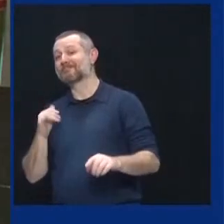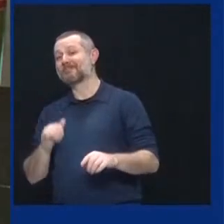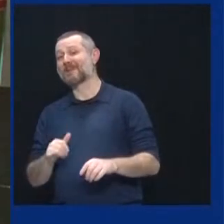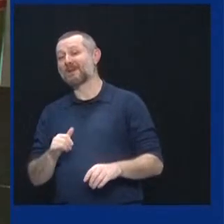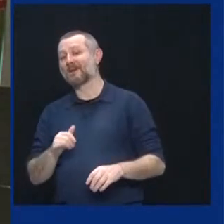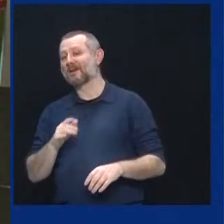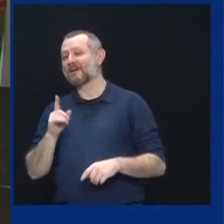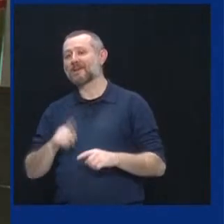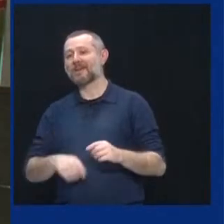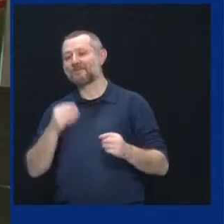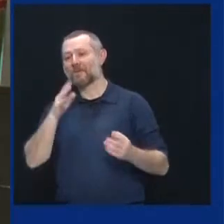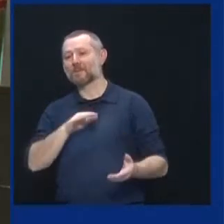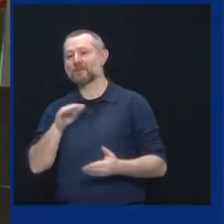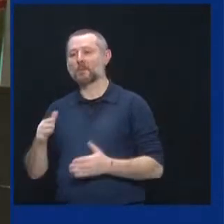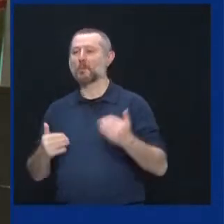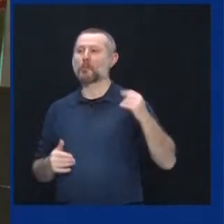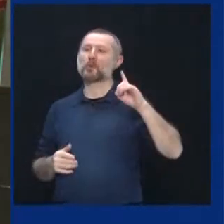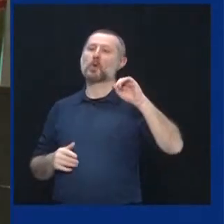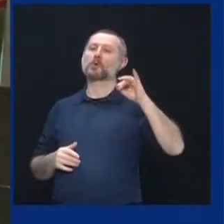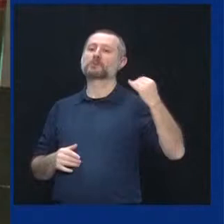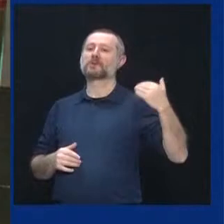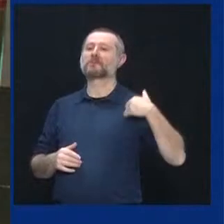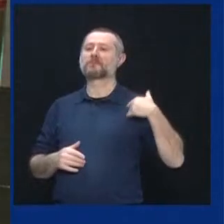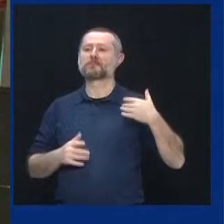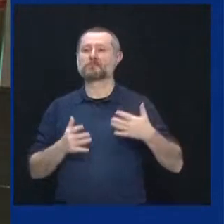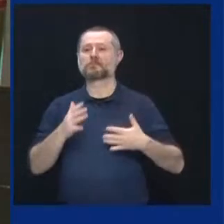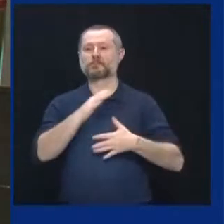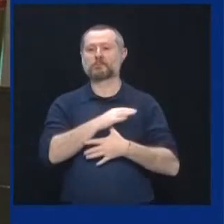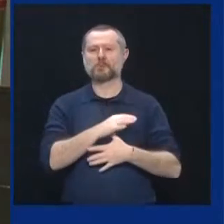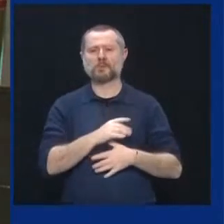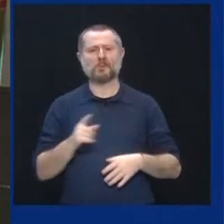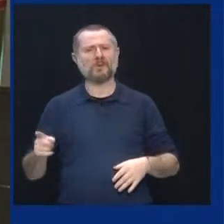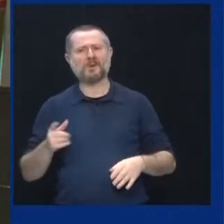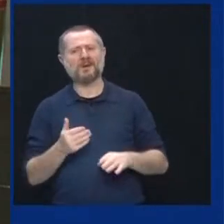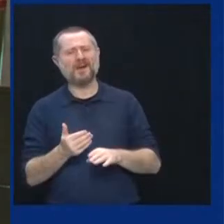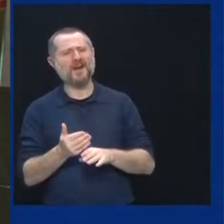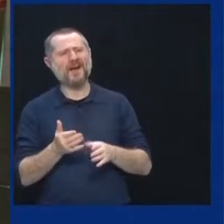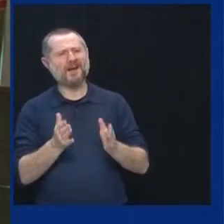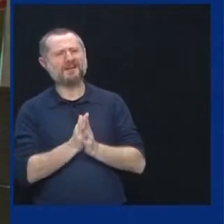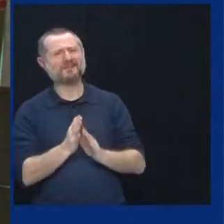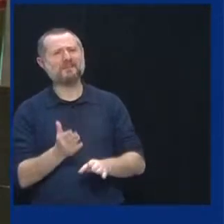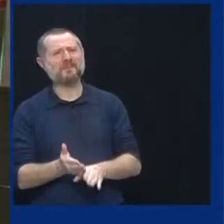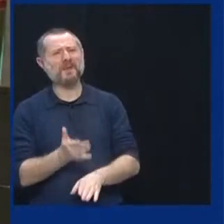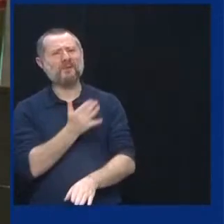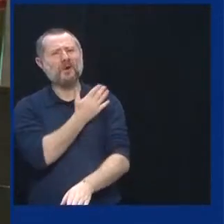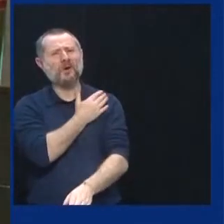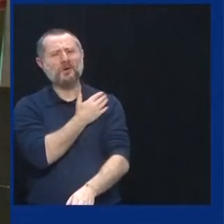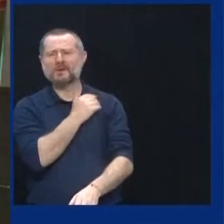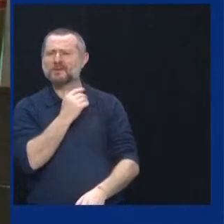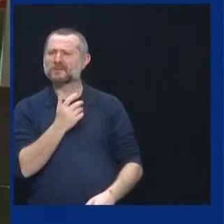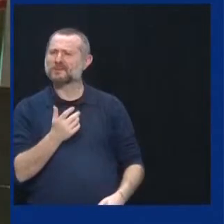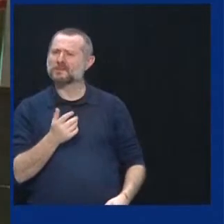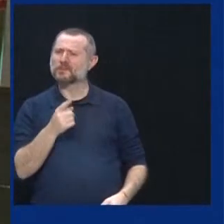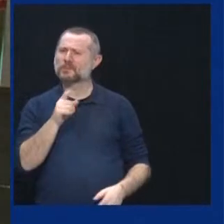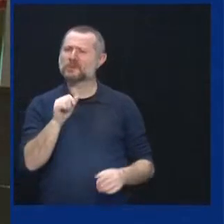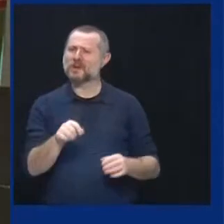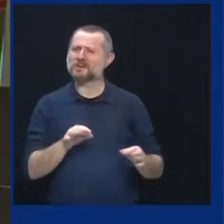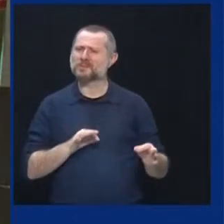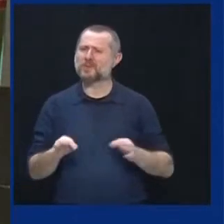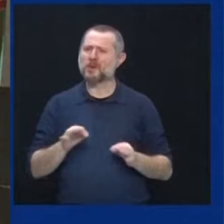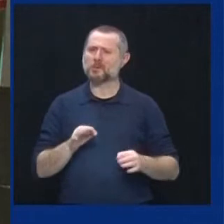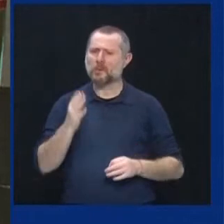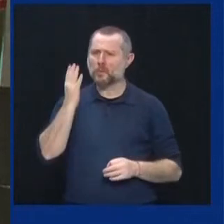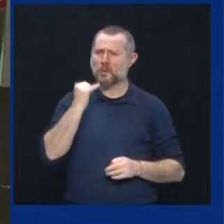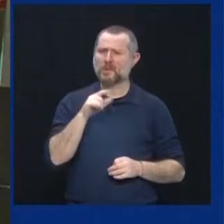them because the DOJ took precedence. So I'm just wondering if you can explain to people why